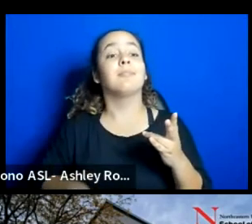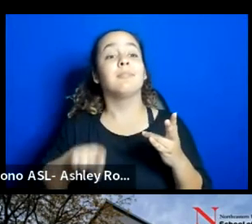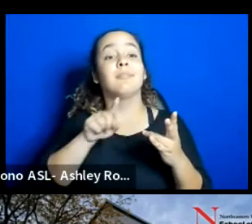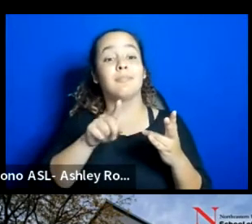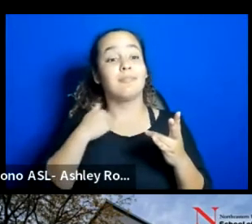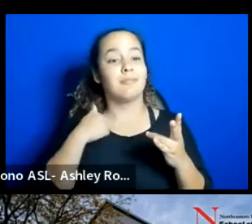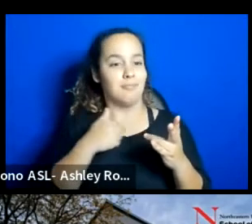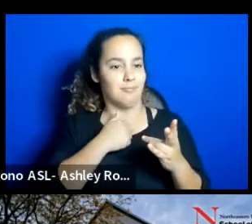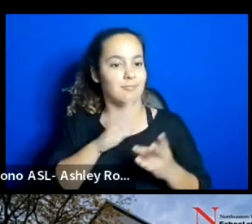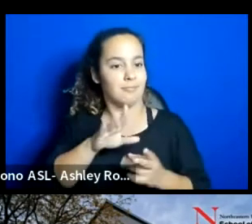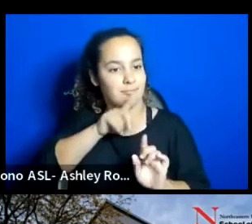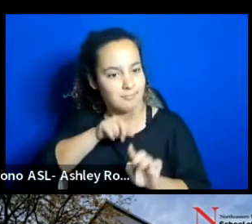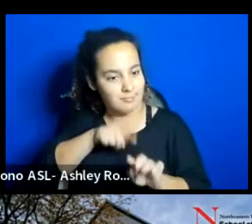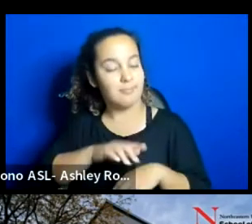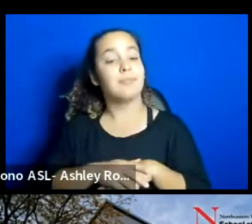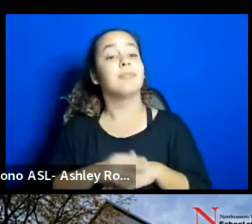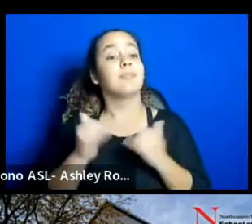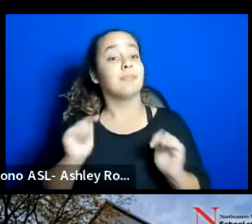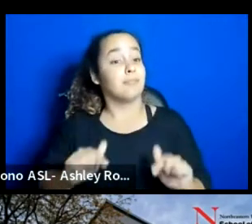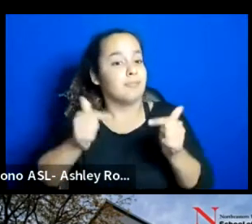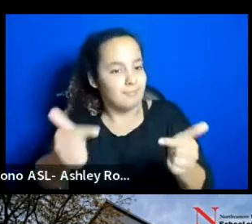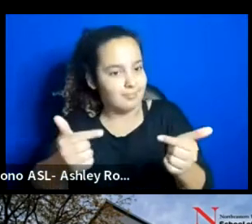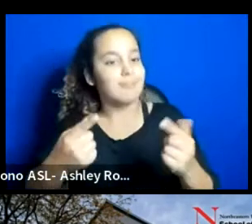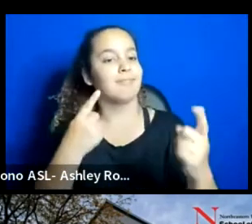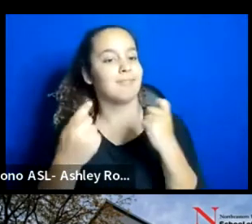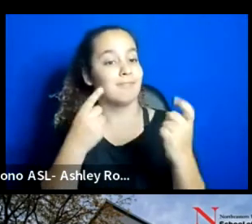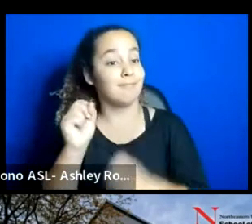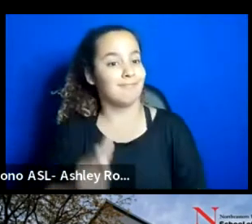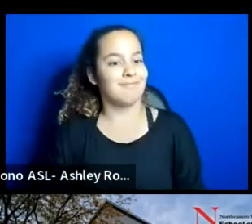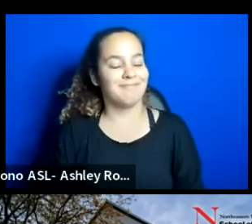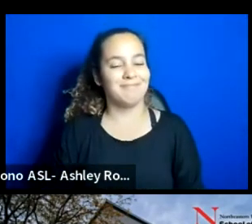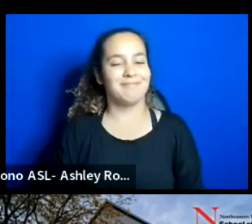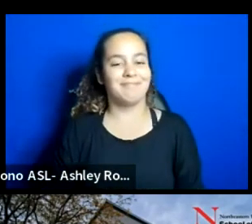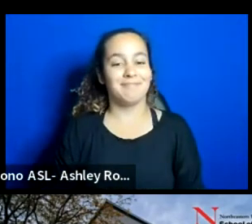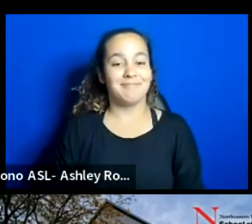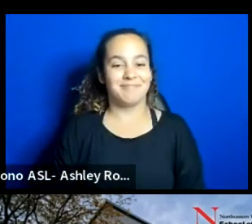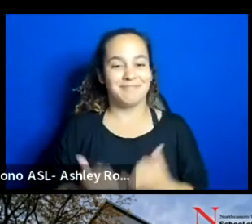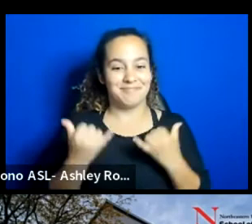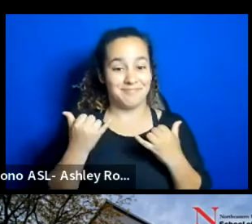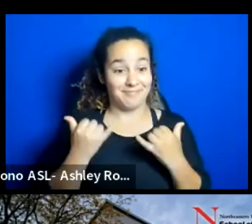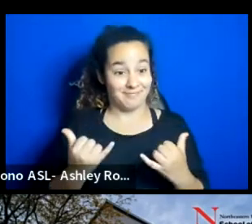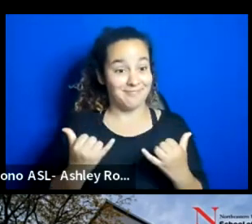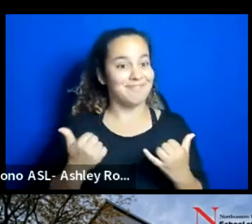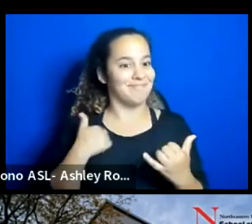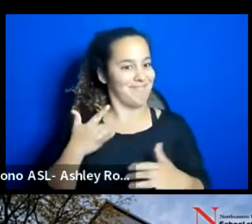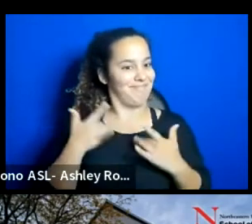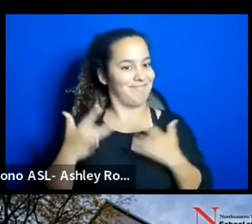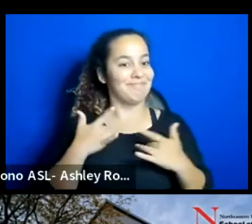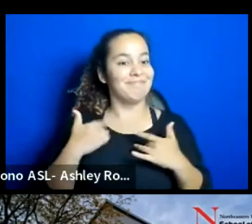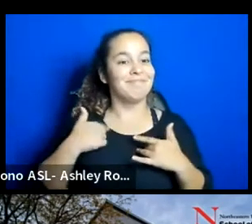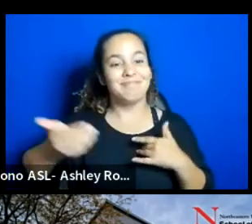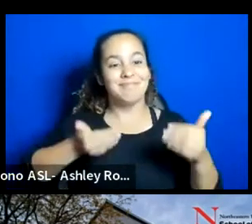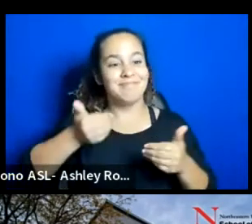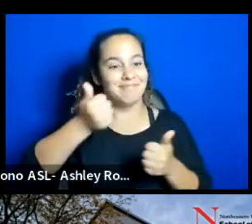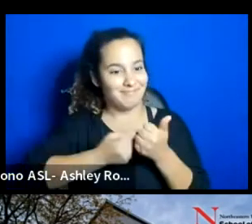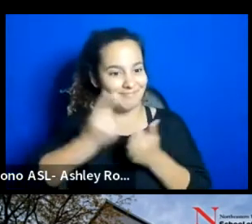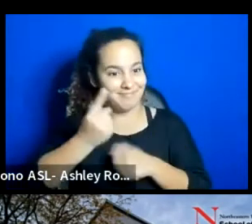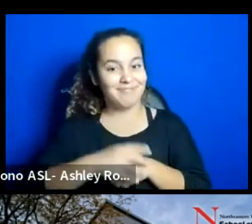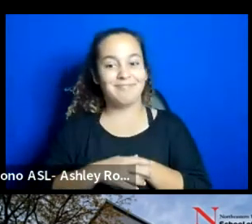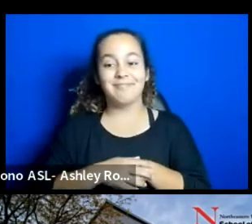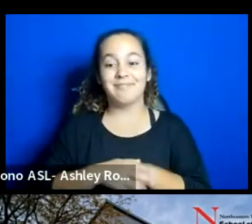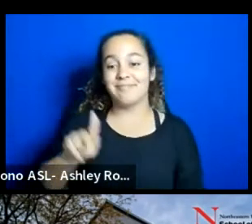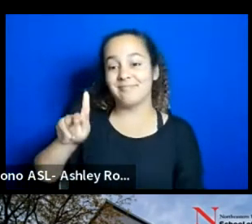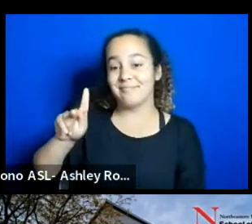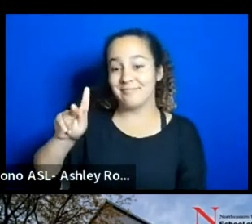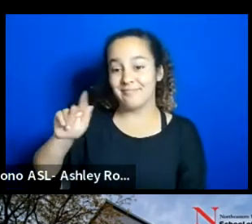open up to questions. So I have the pleasure of introducing everyone. Kathy Bowrey